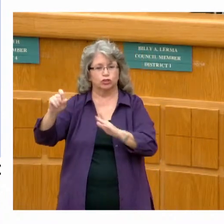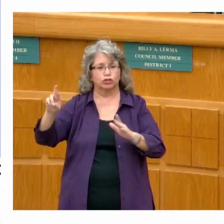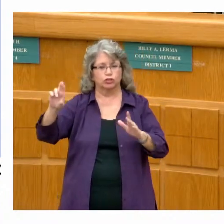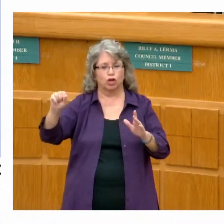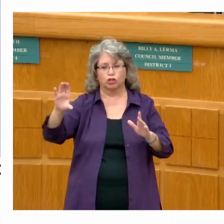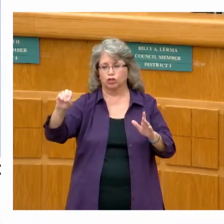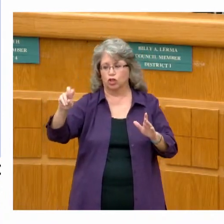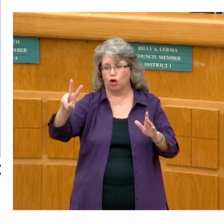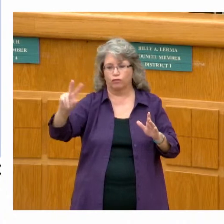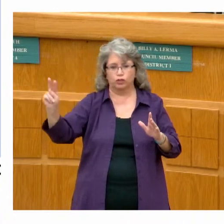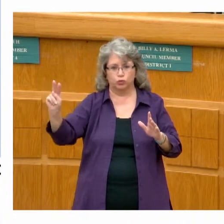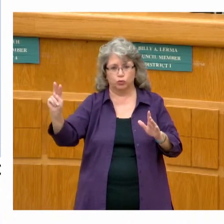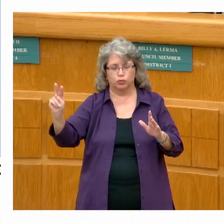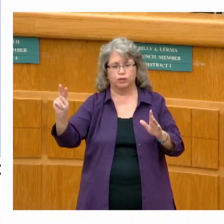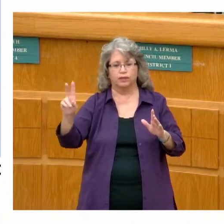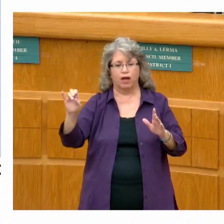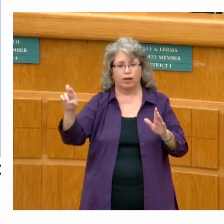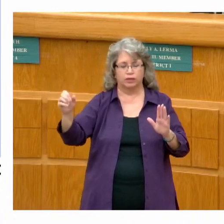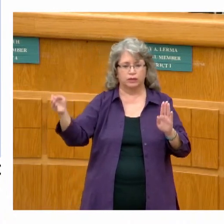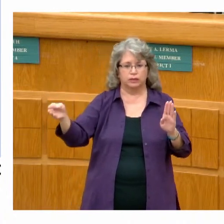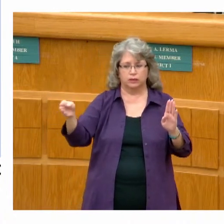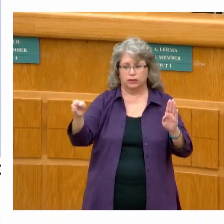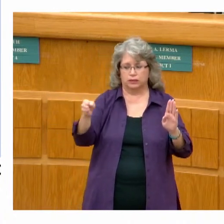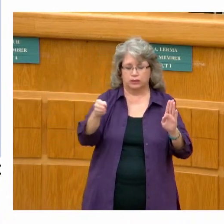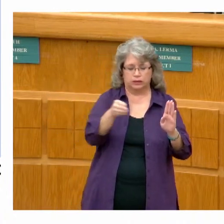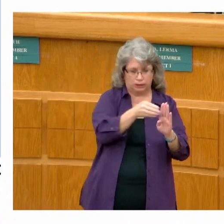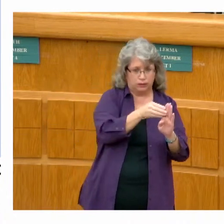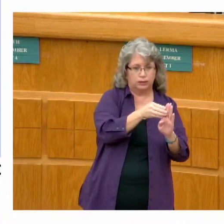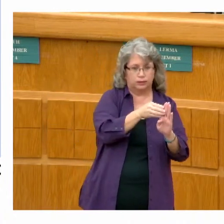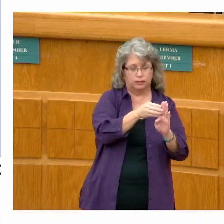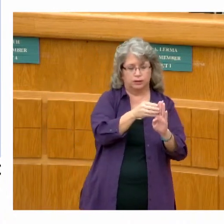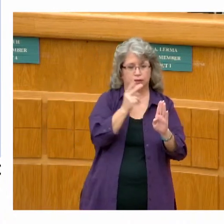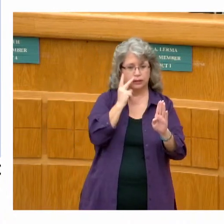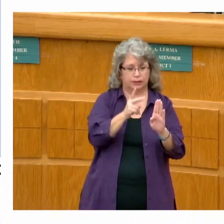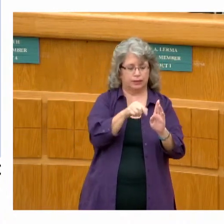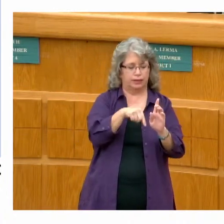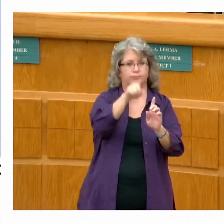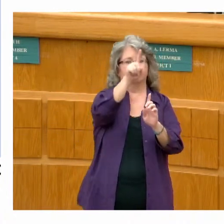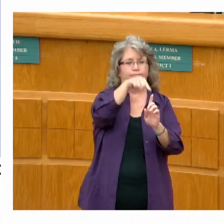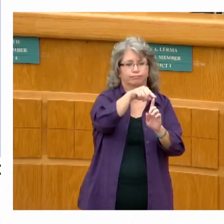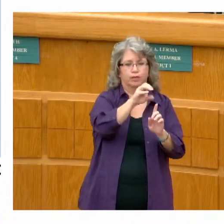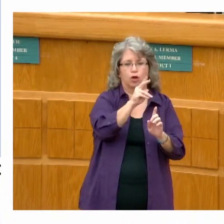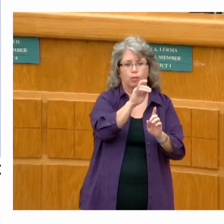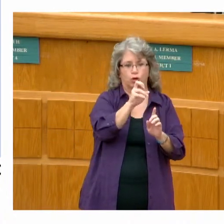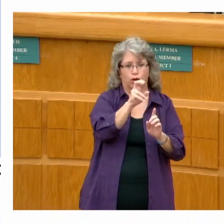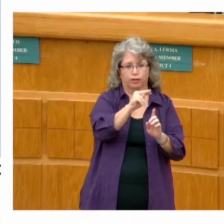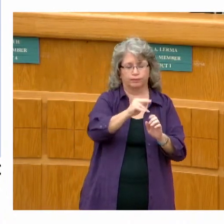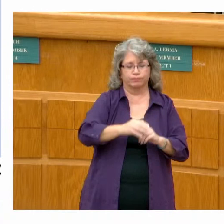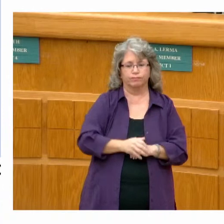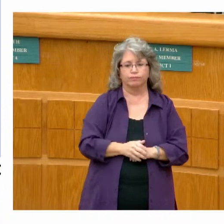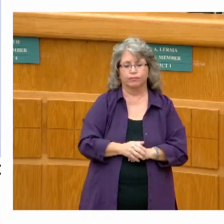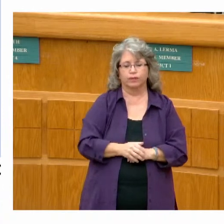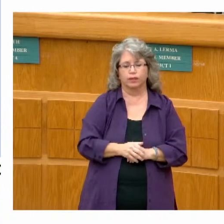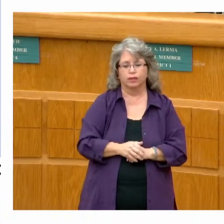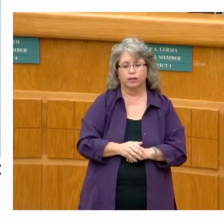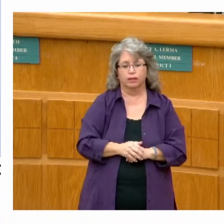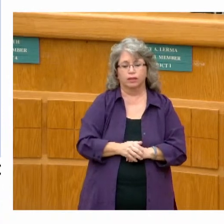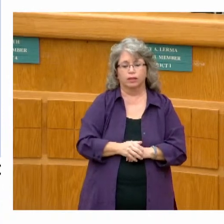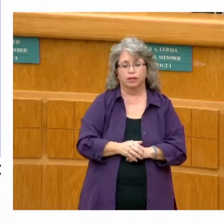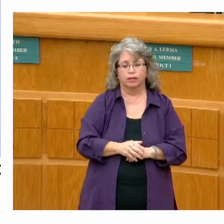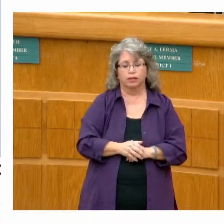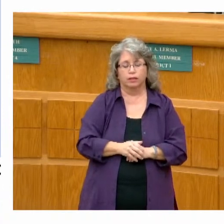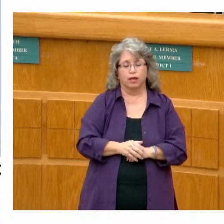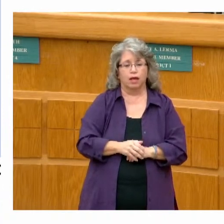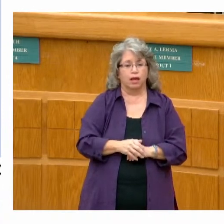SARS-CoV-2 virus in the summer of 2020. In terms of hospital vacancy, how many beds